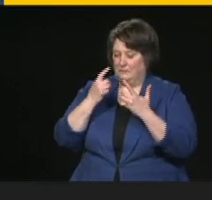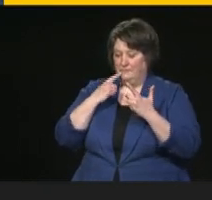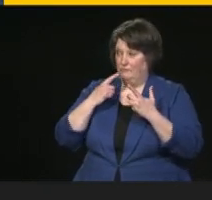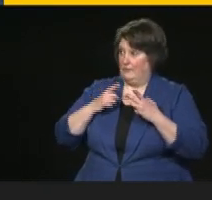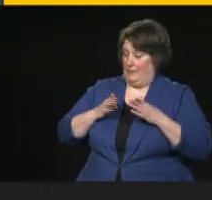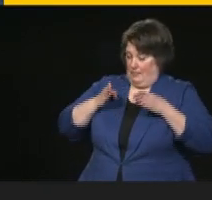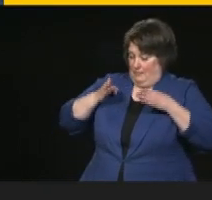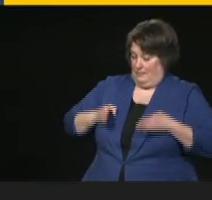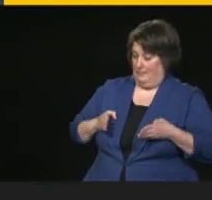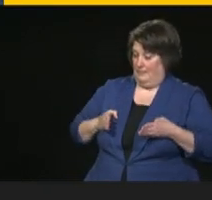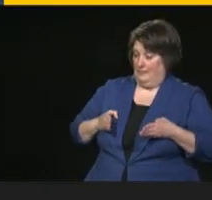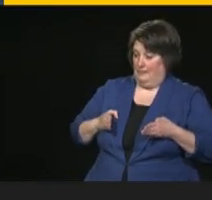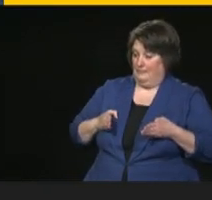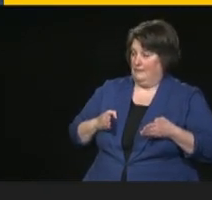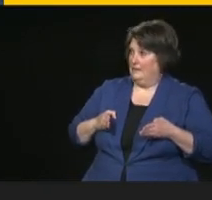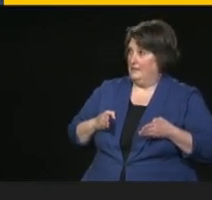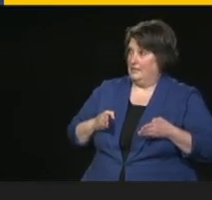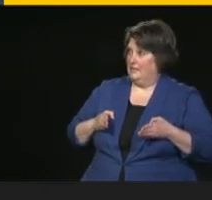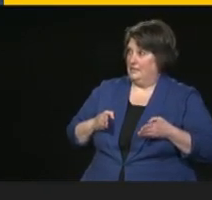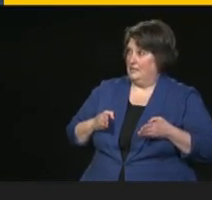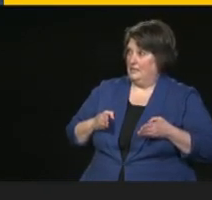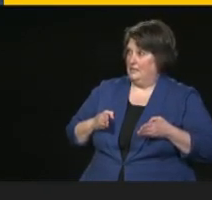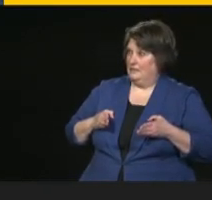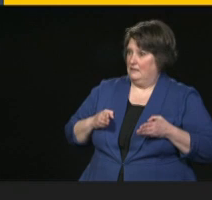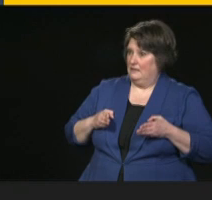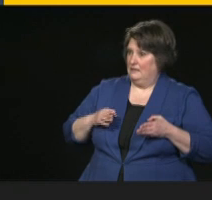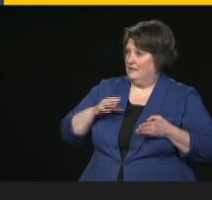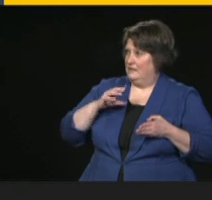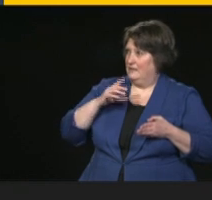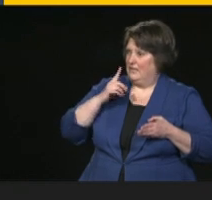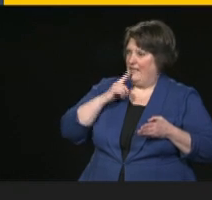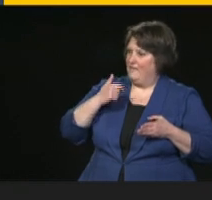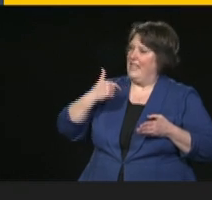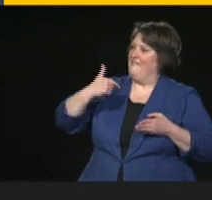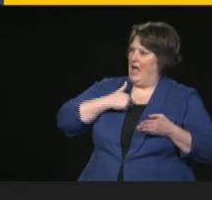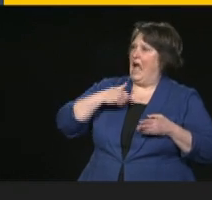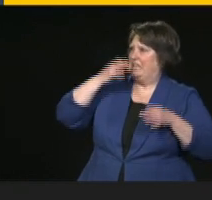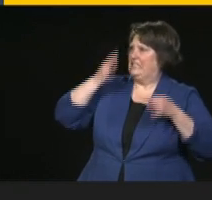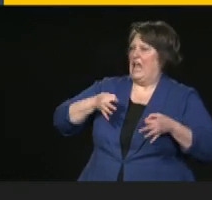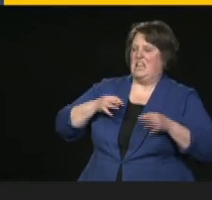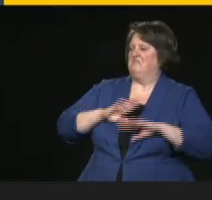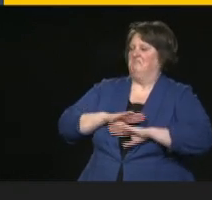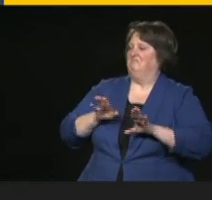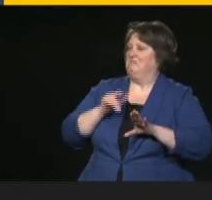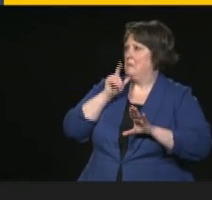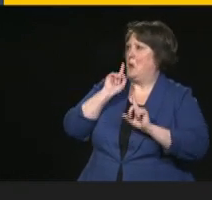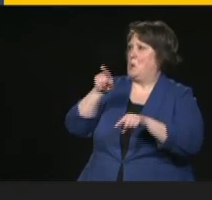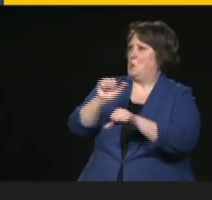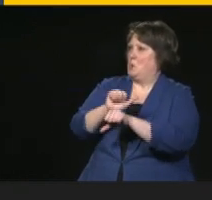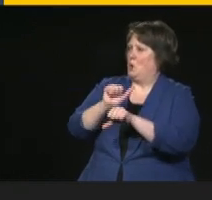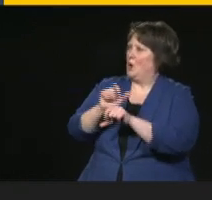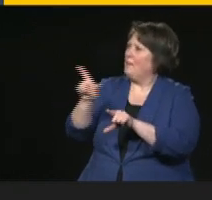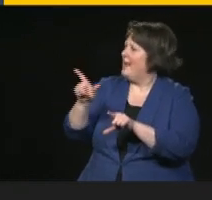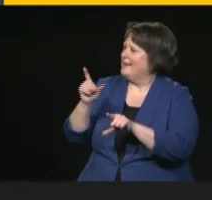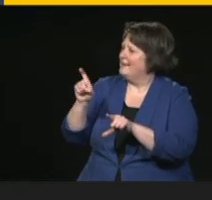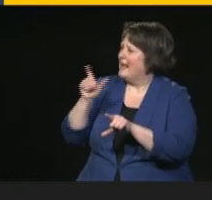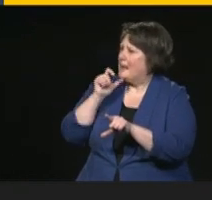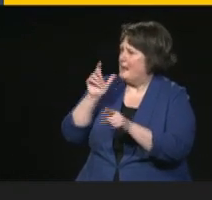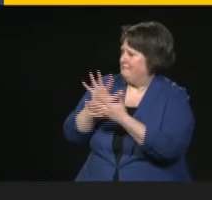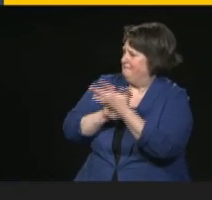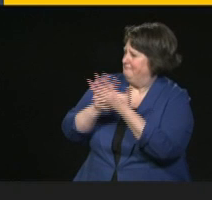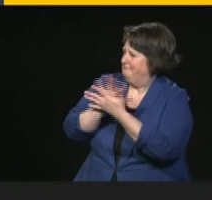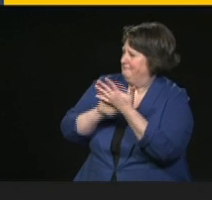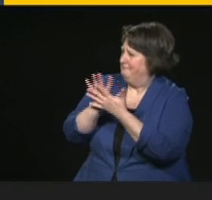stopped working voluntarily. So I need a clear answer, Mr. Morneau, because readers are asking us very specific questions.